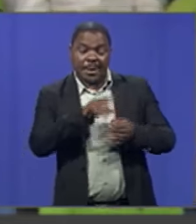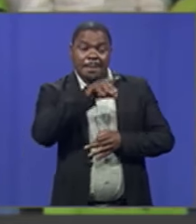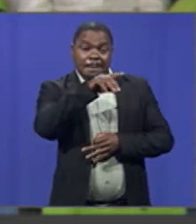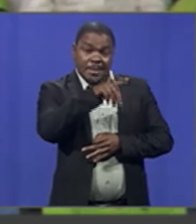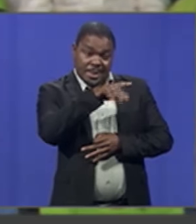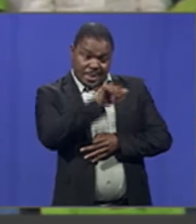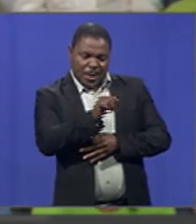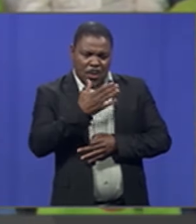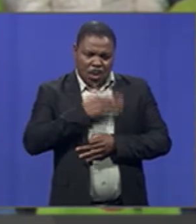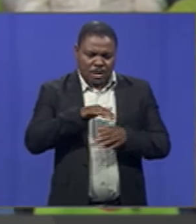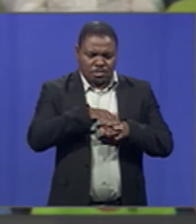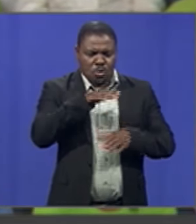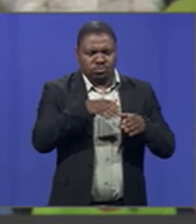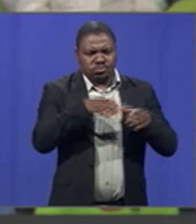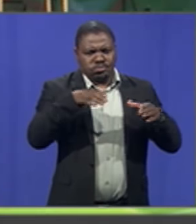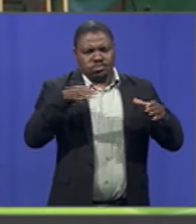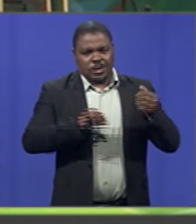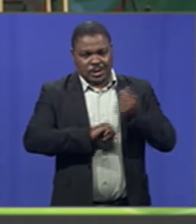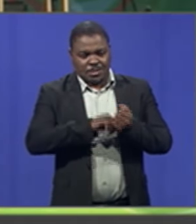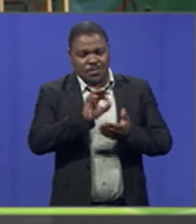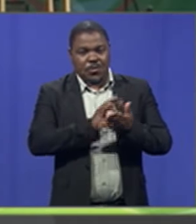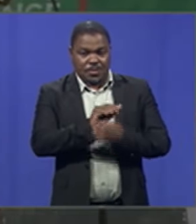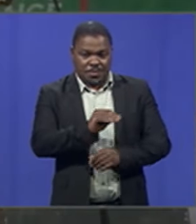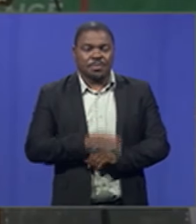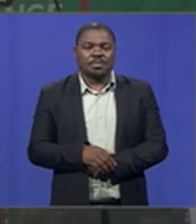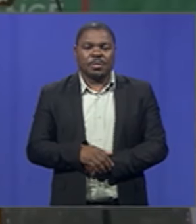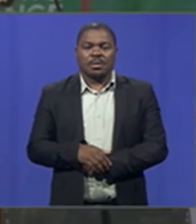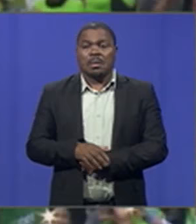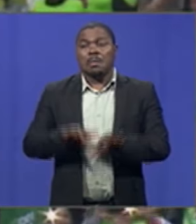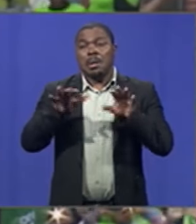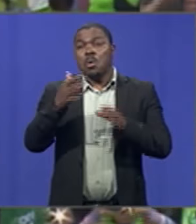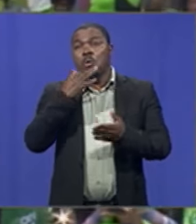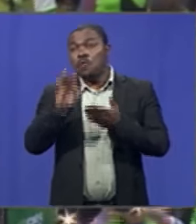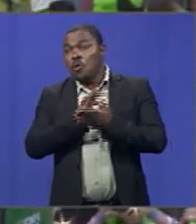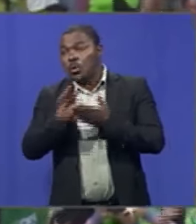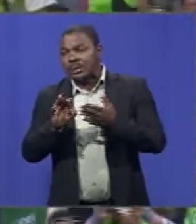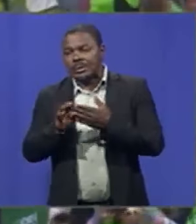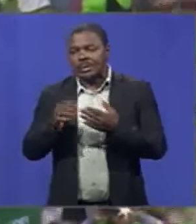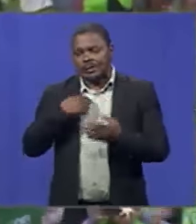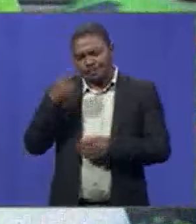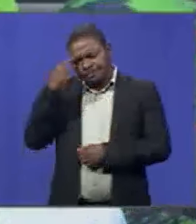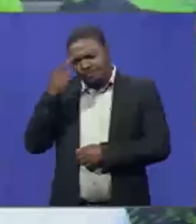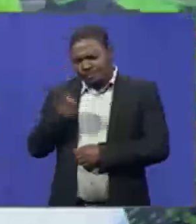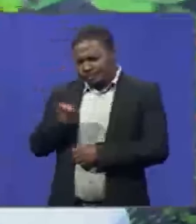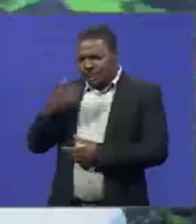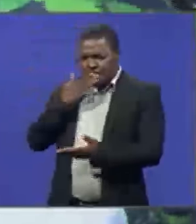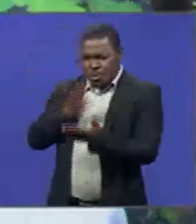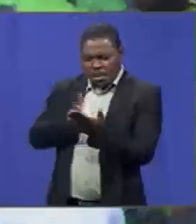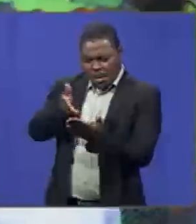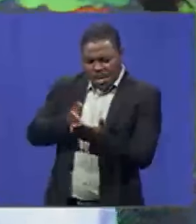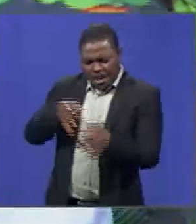go matlafatsa kemonokeng ya lekoko ka kgaolong eo, mme go batlhophi tlhopho ga ine ikaega fela ka ditsholofetso